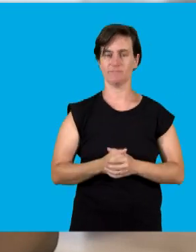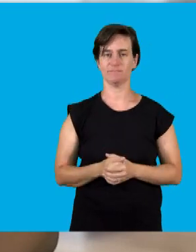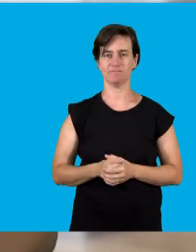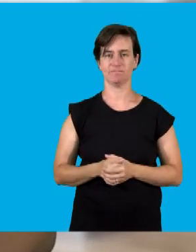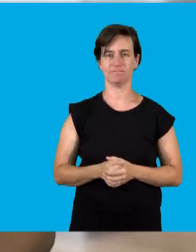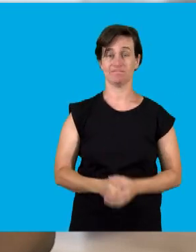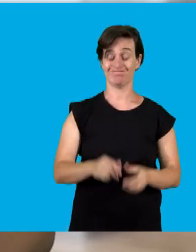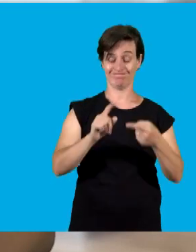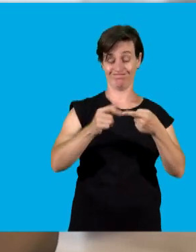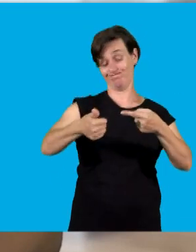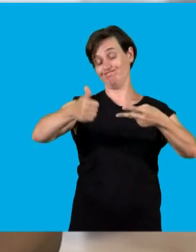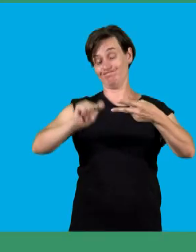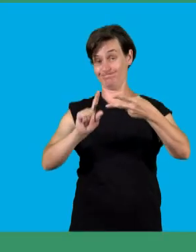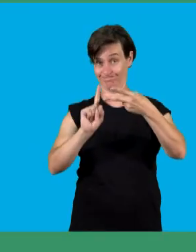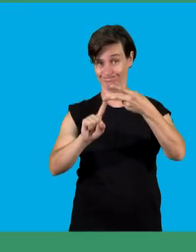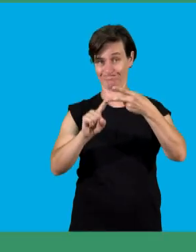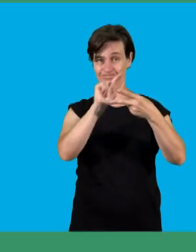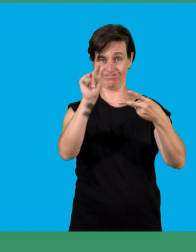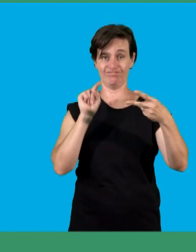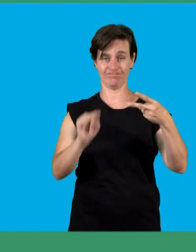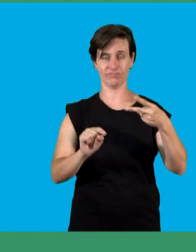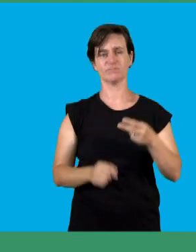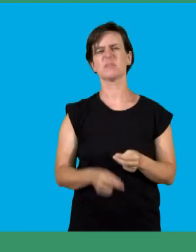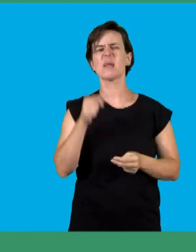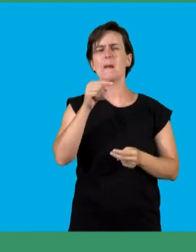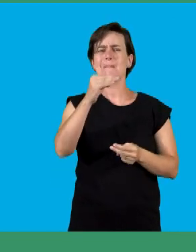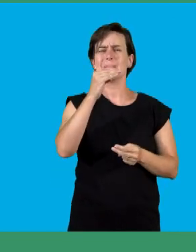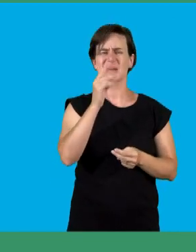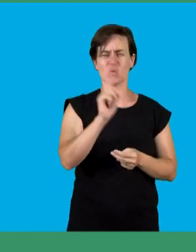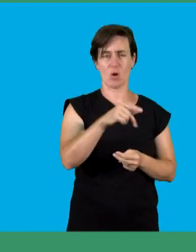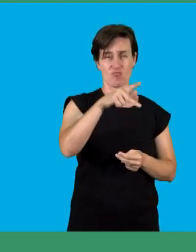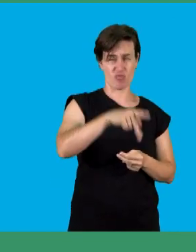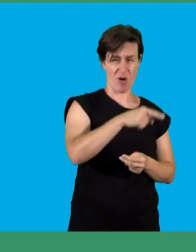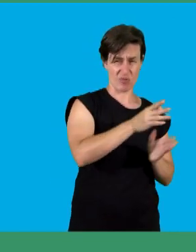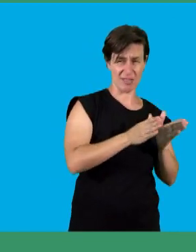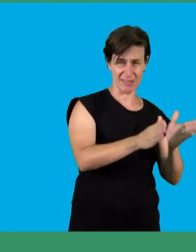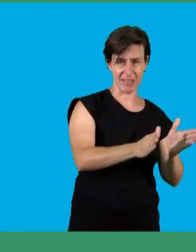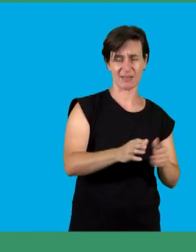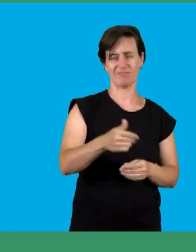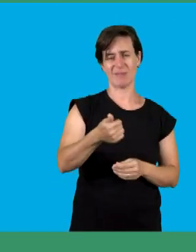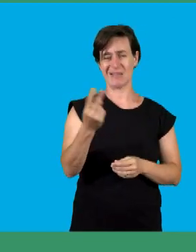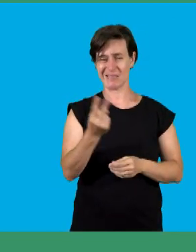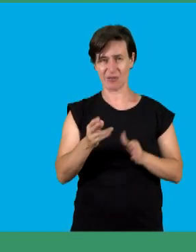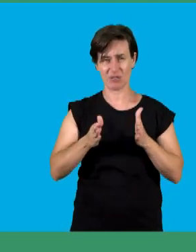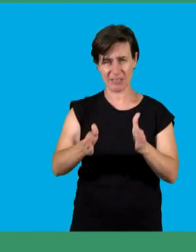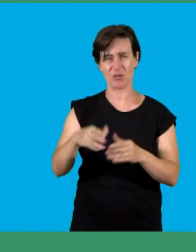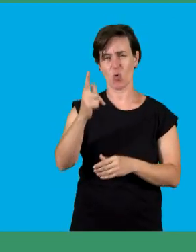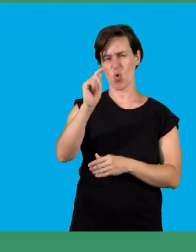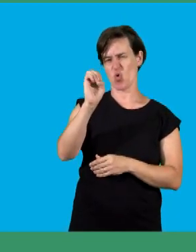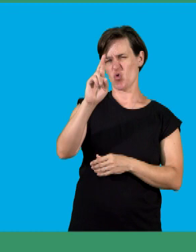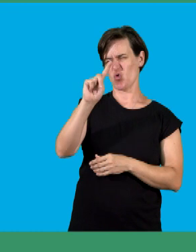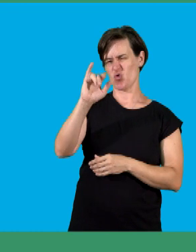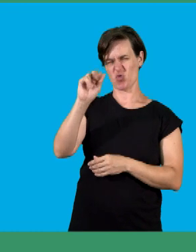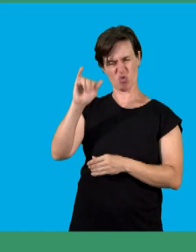us continue. Our second question says, explain the meaning of primary, secondary, and